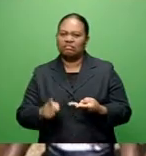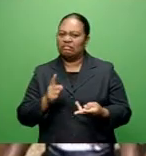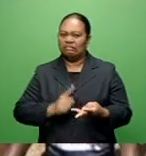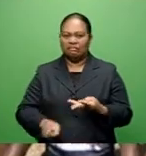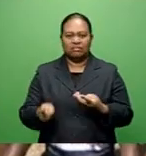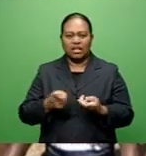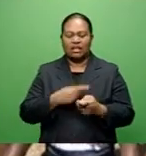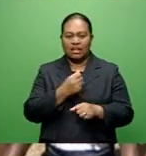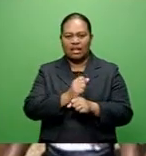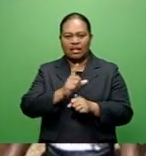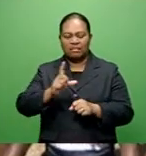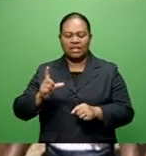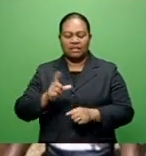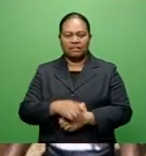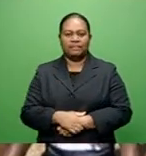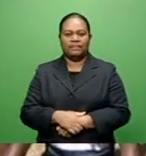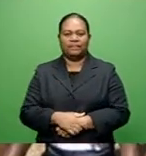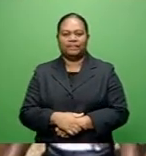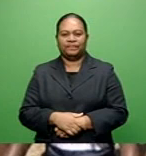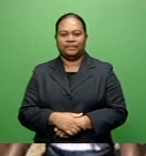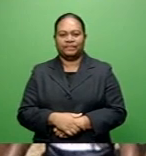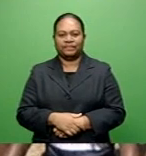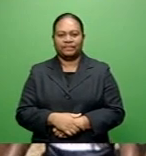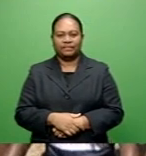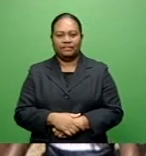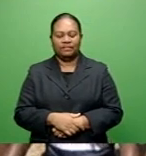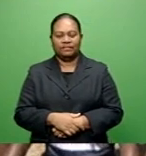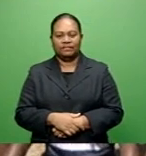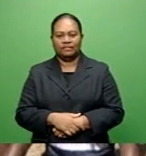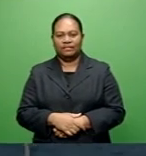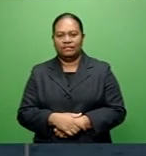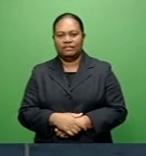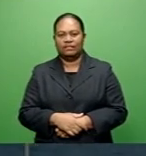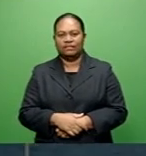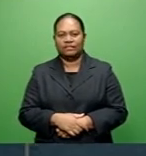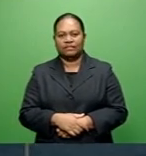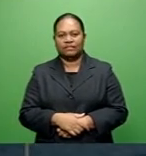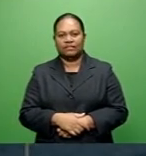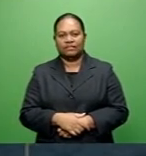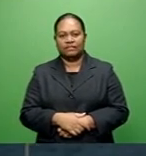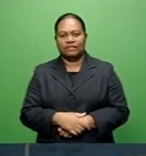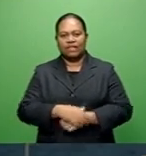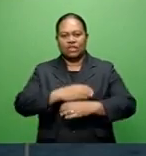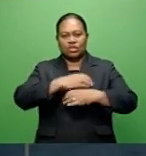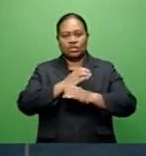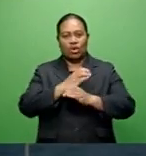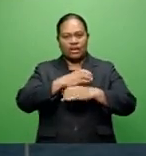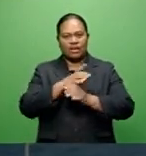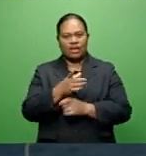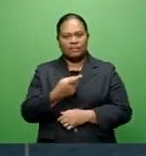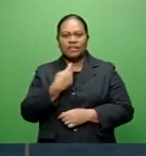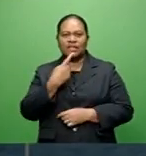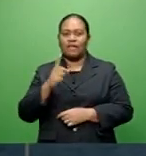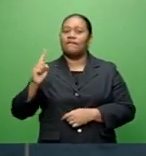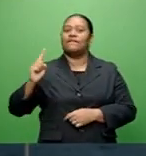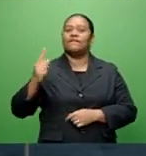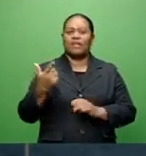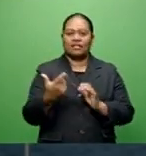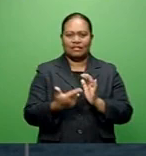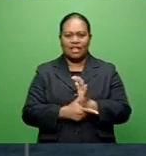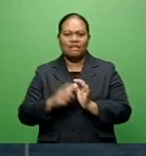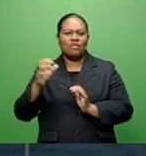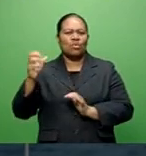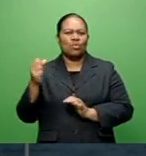Limited and Sea Change. Caroline Tavi, FBC Sports. Scotland has claimed a first win